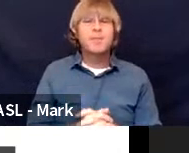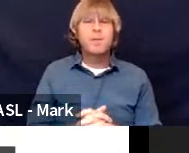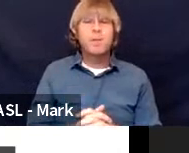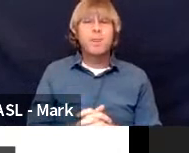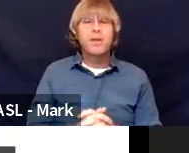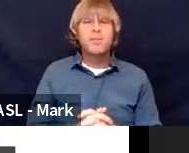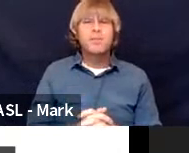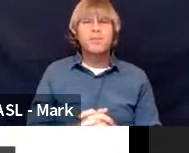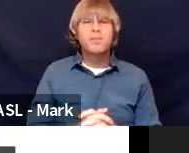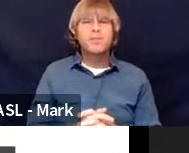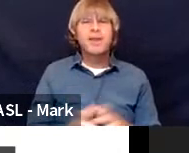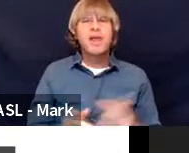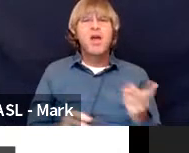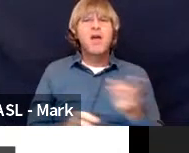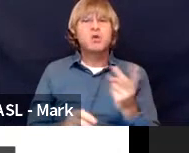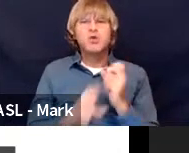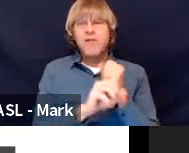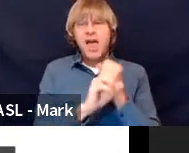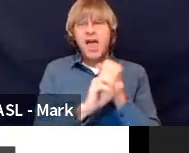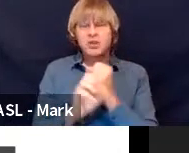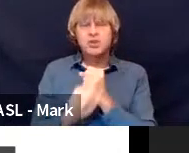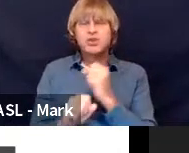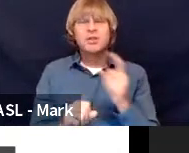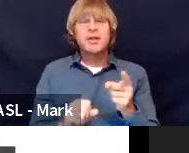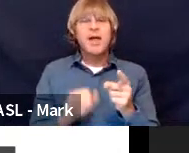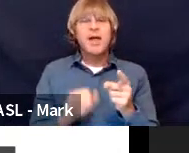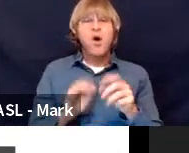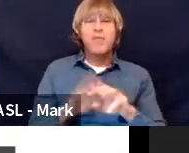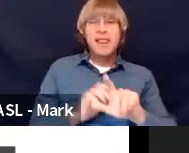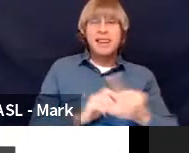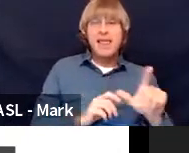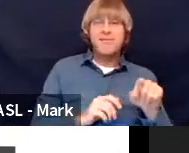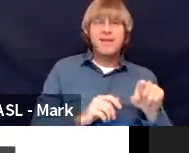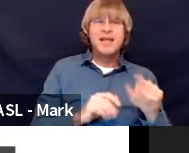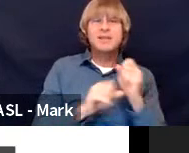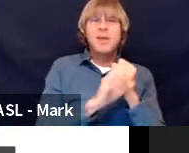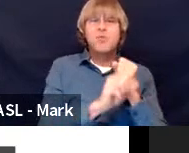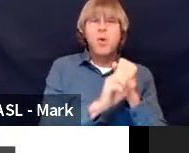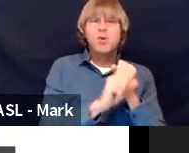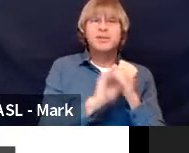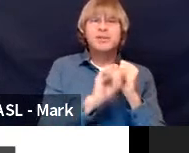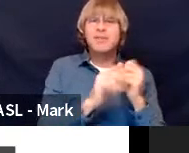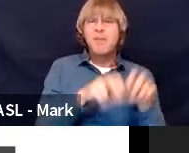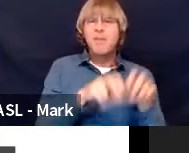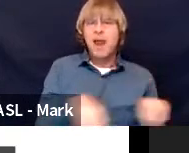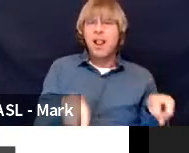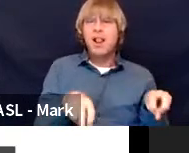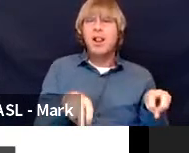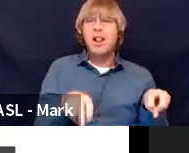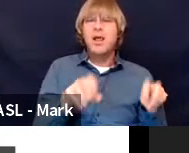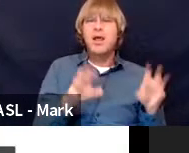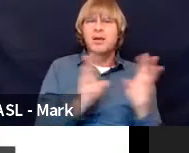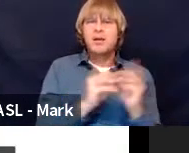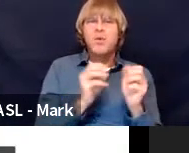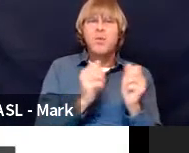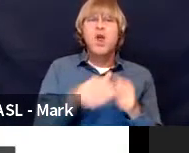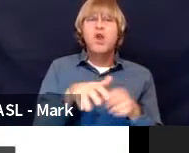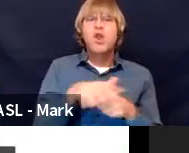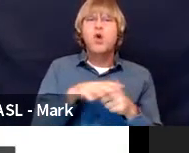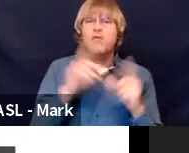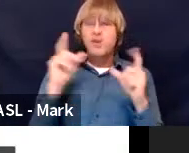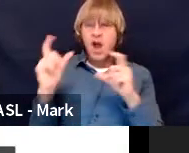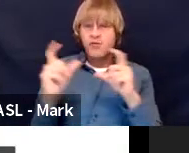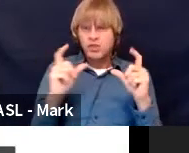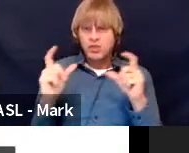And these two flyers, the one on the left is promoting a panel with local